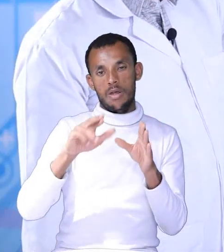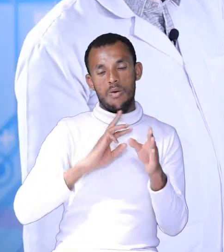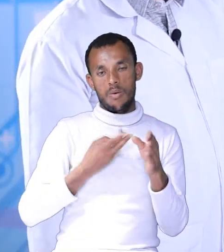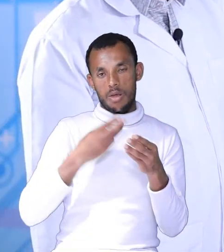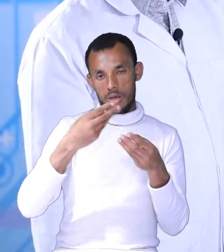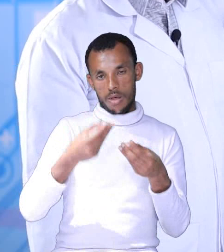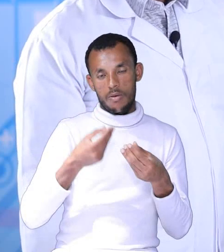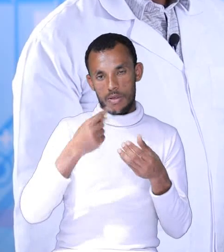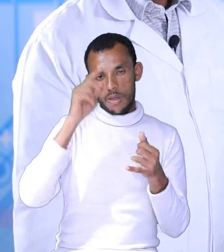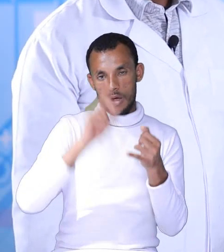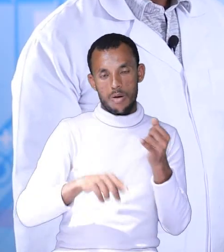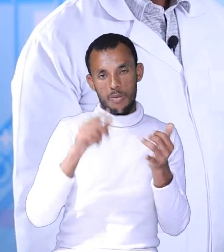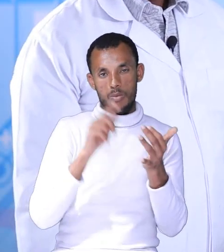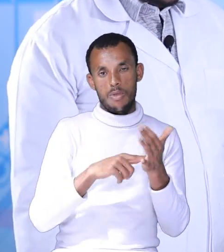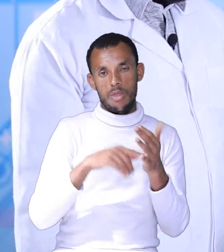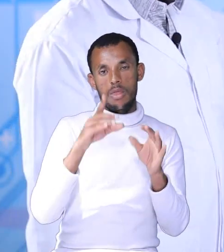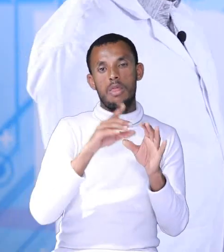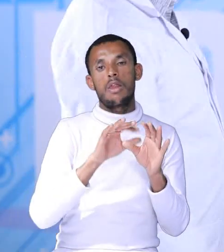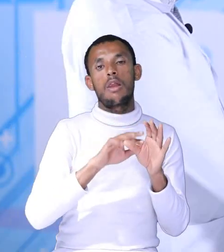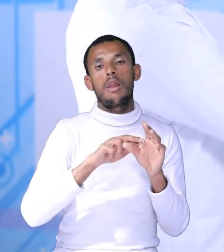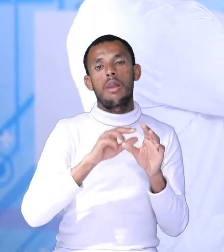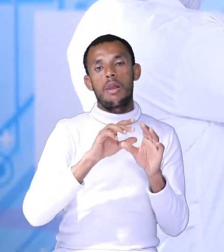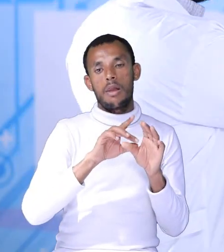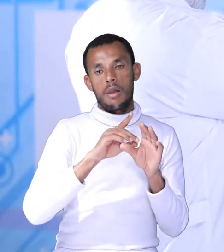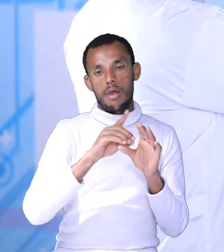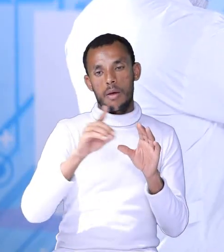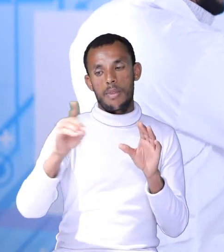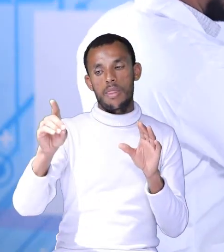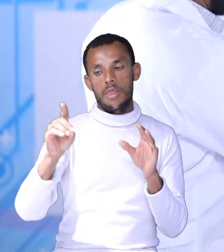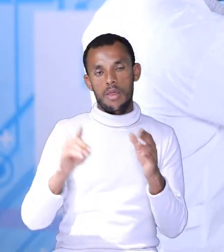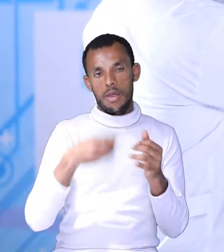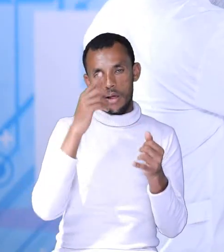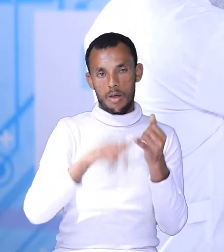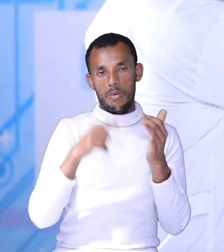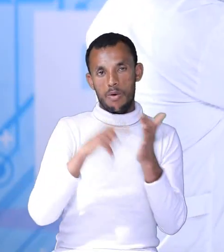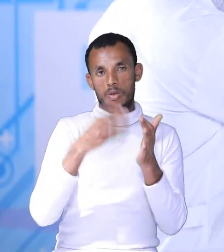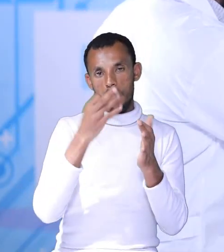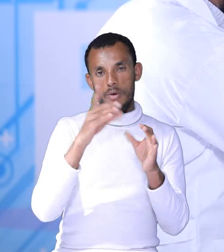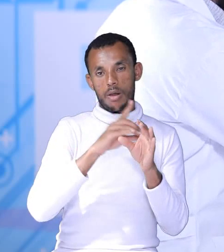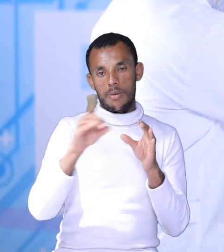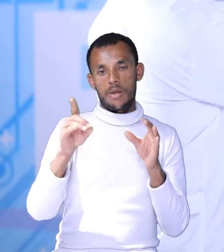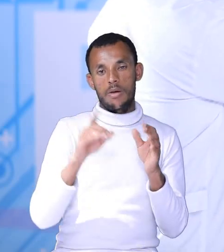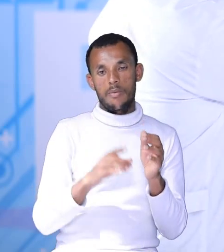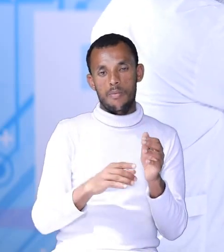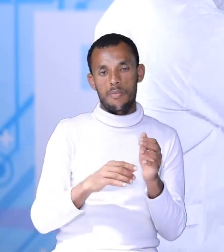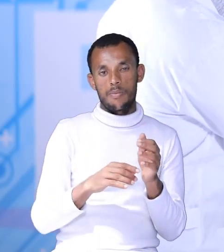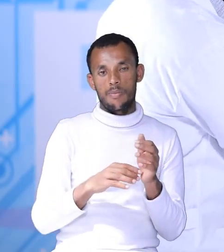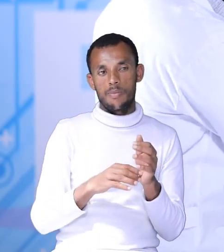given the endpoints of diameter. So from the endpoint of the diameter,